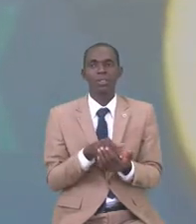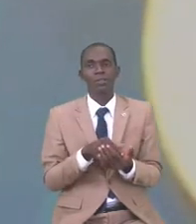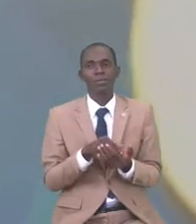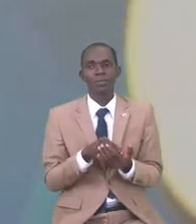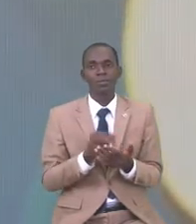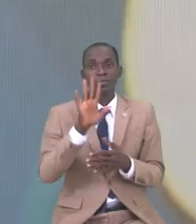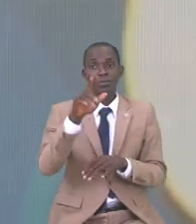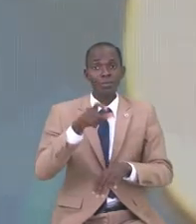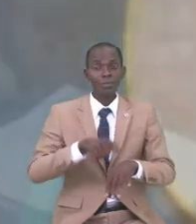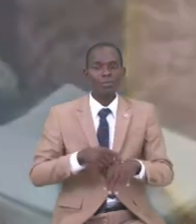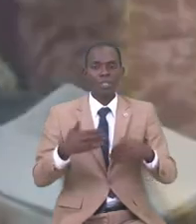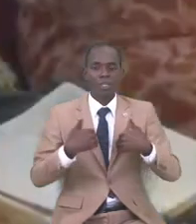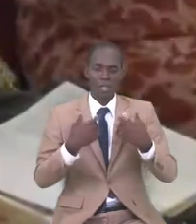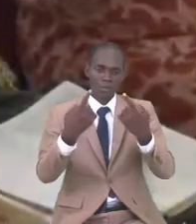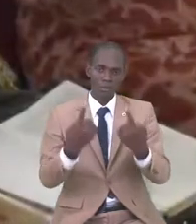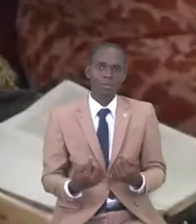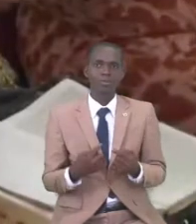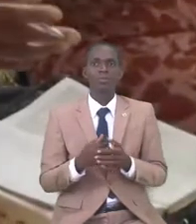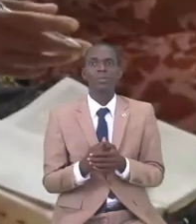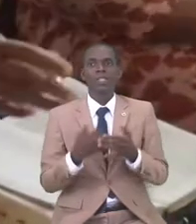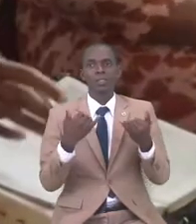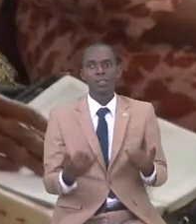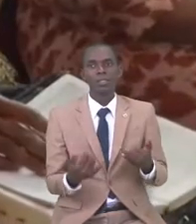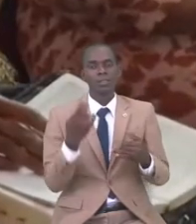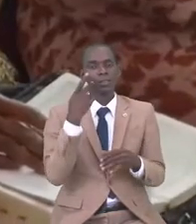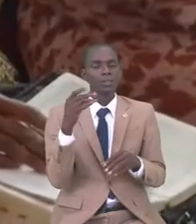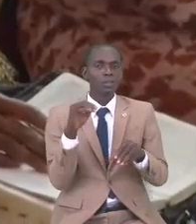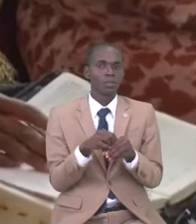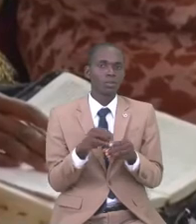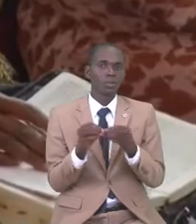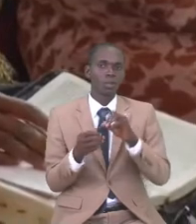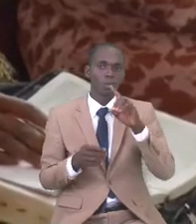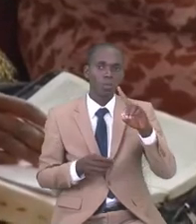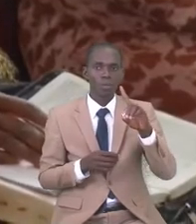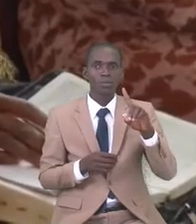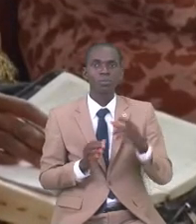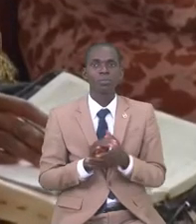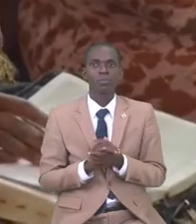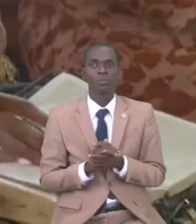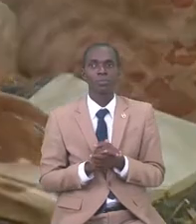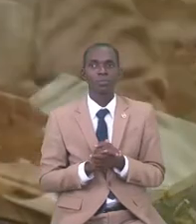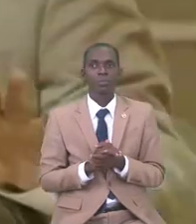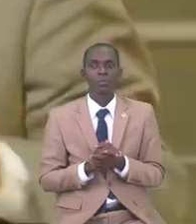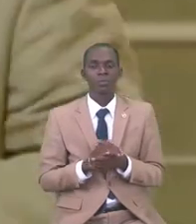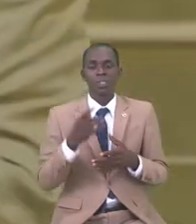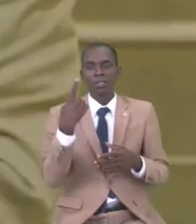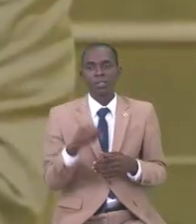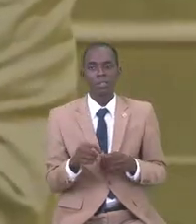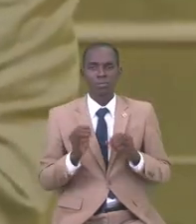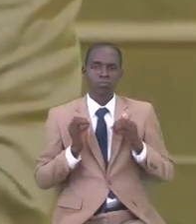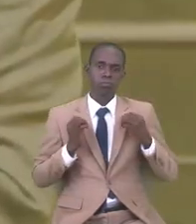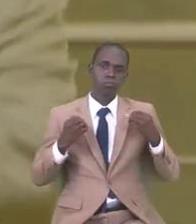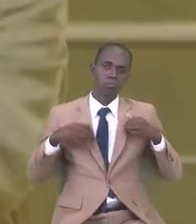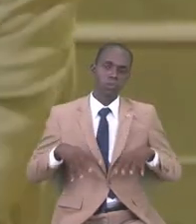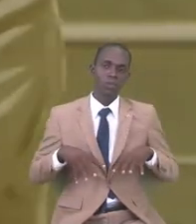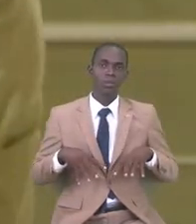Your time has come. Let's look at number one there. Number one there, the devastating problems in